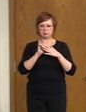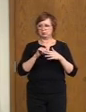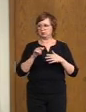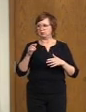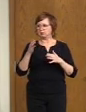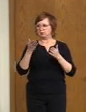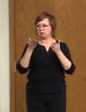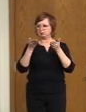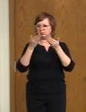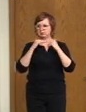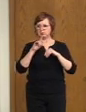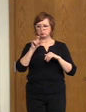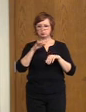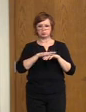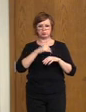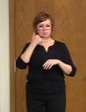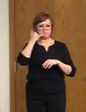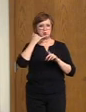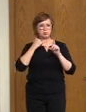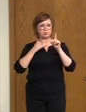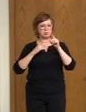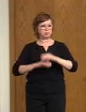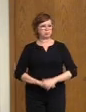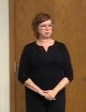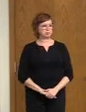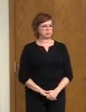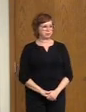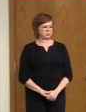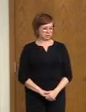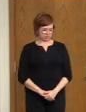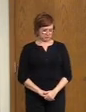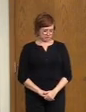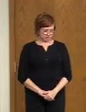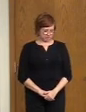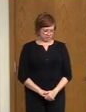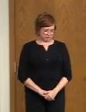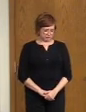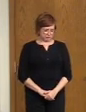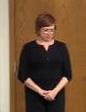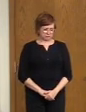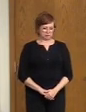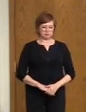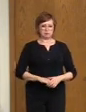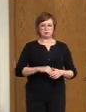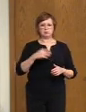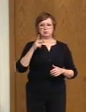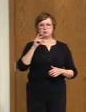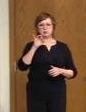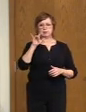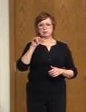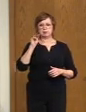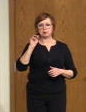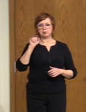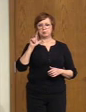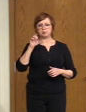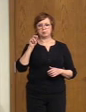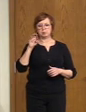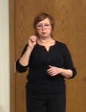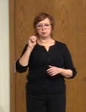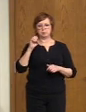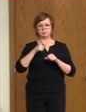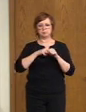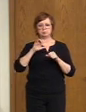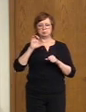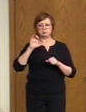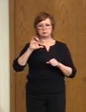And we'll take our next question from the phone line. We have Kelly Malone from the Canadian Press. Hi, Kelly